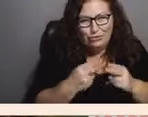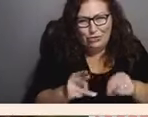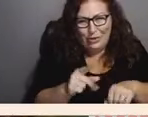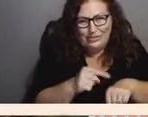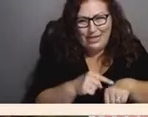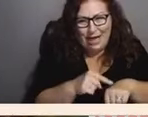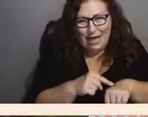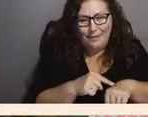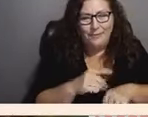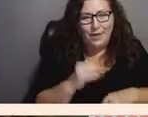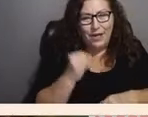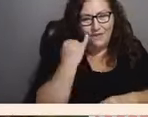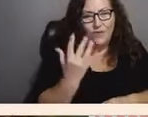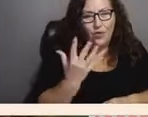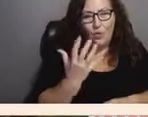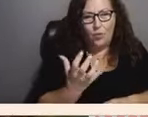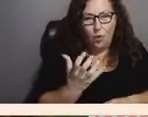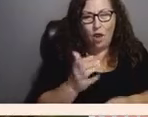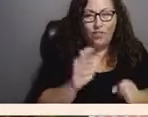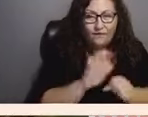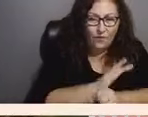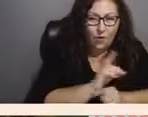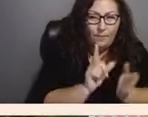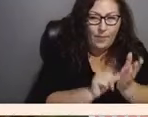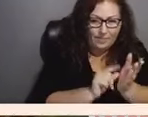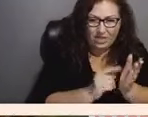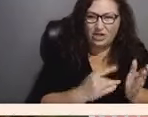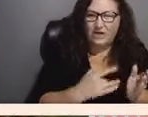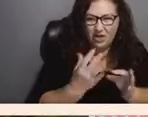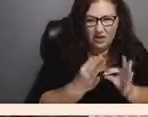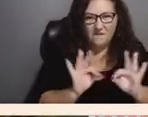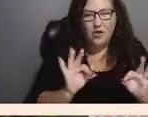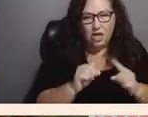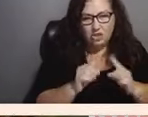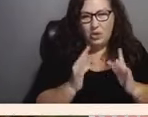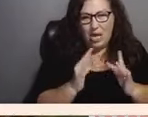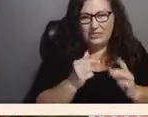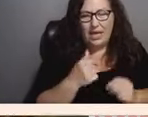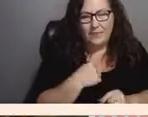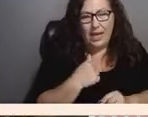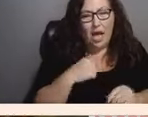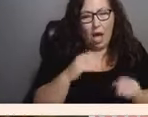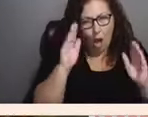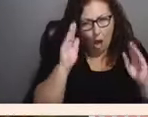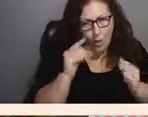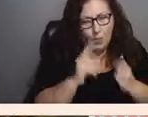full publication, feel free to contact me. I hope that what I said would encourage you.